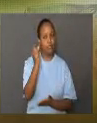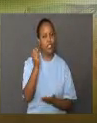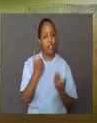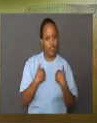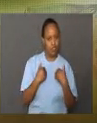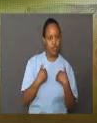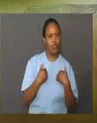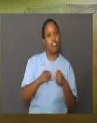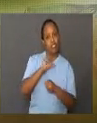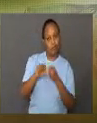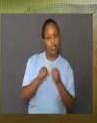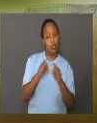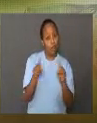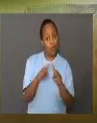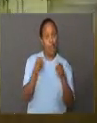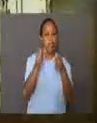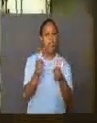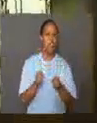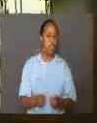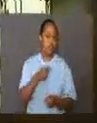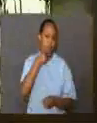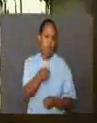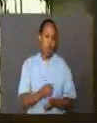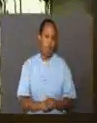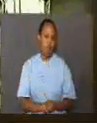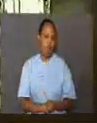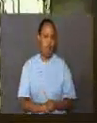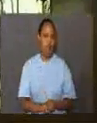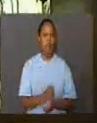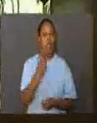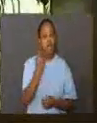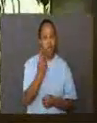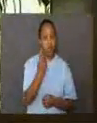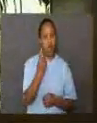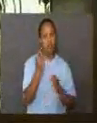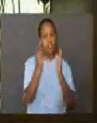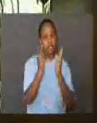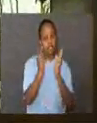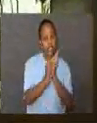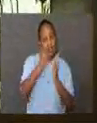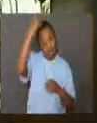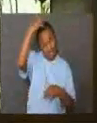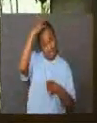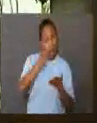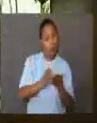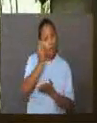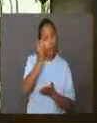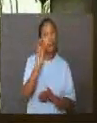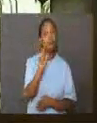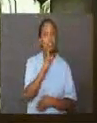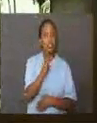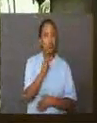having tolerance for diversity. One of your constitutional rights is freedom